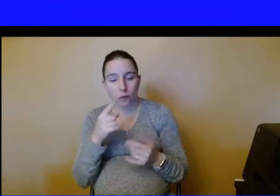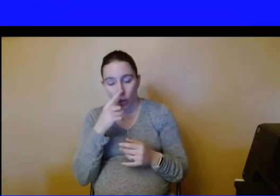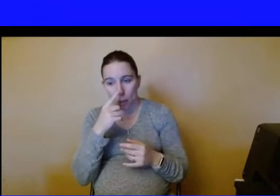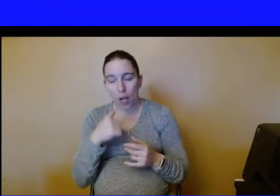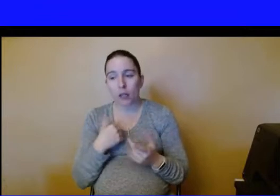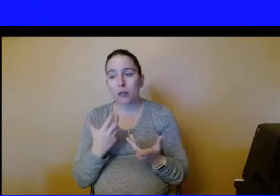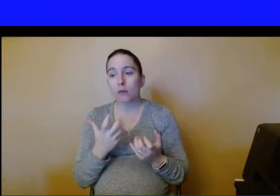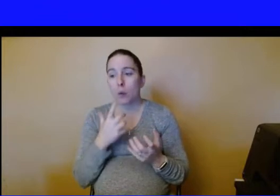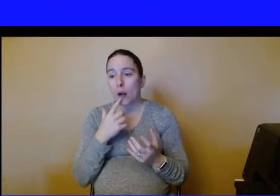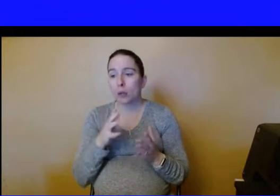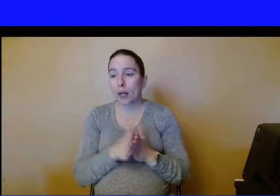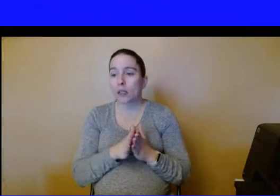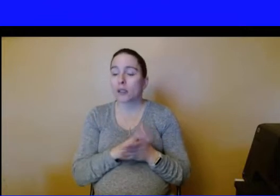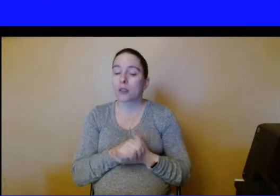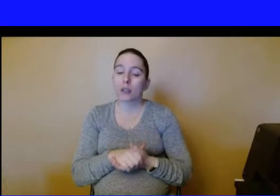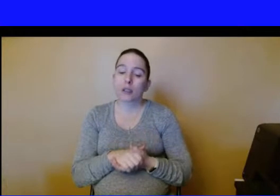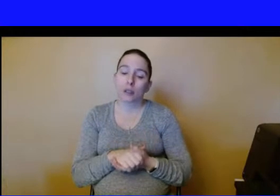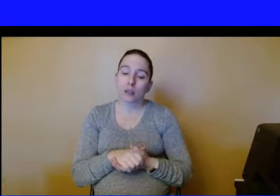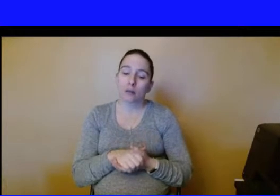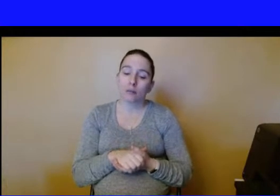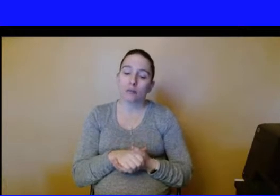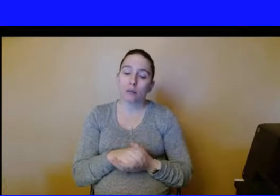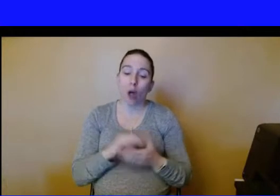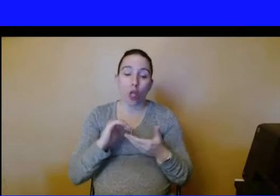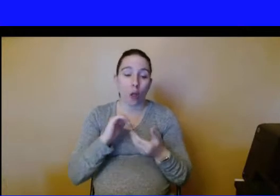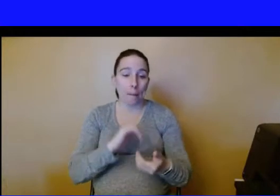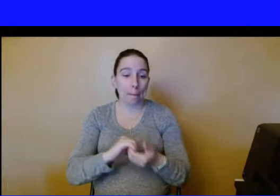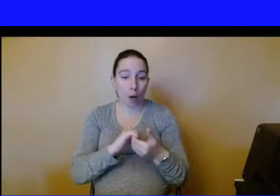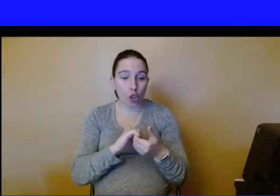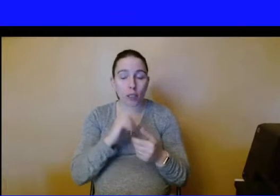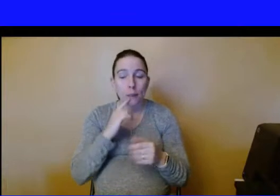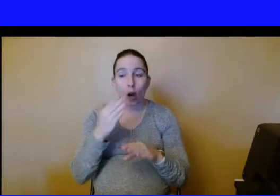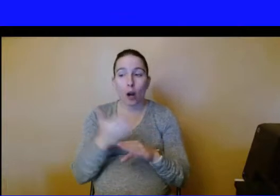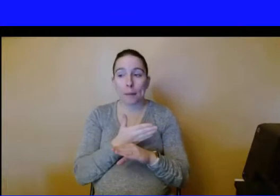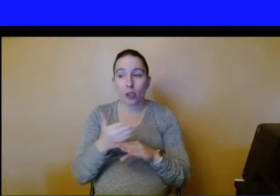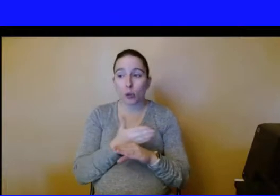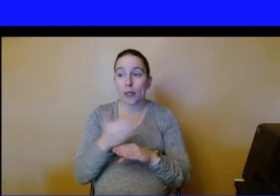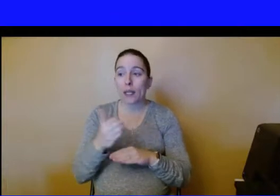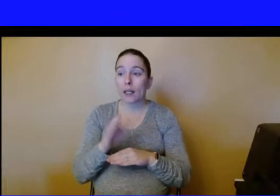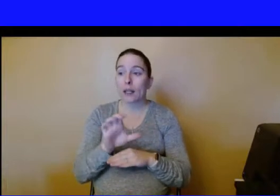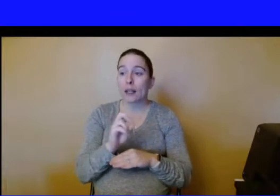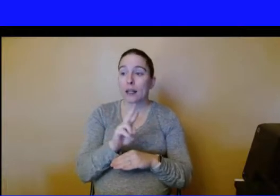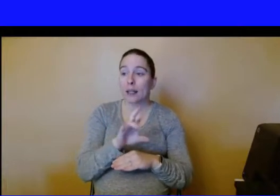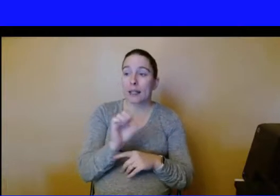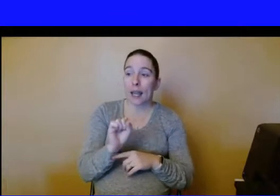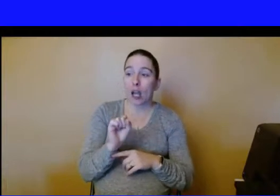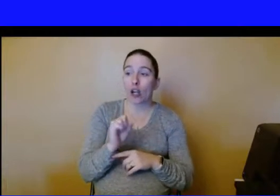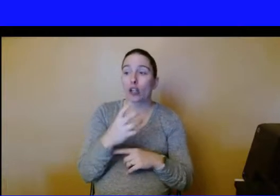to CBC, which is a collection of